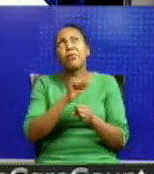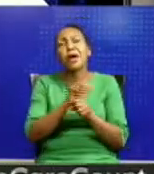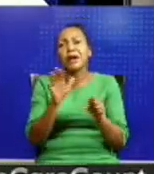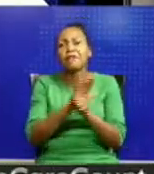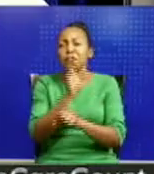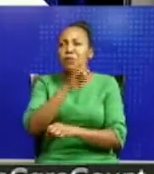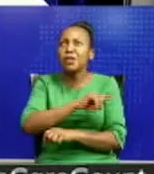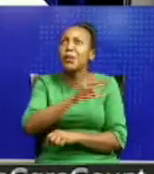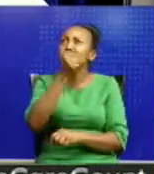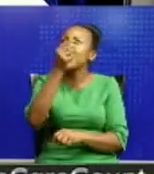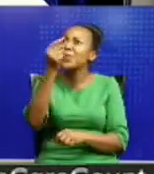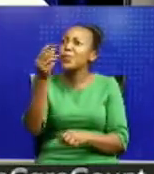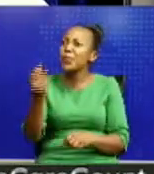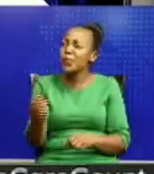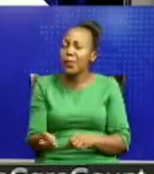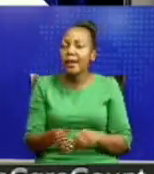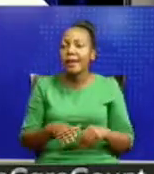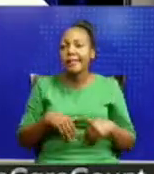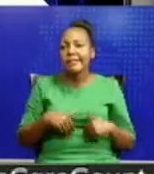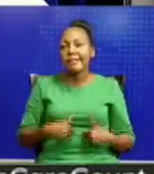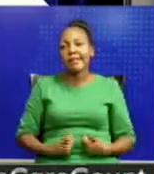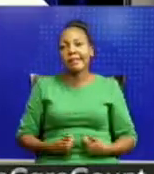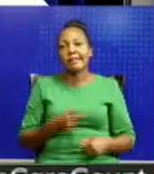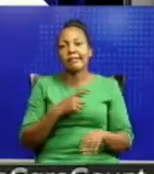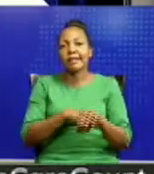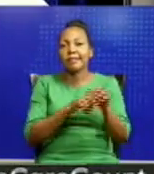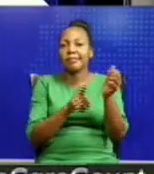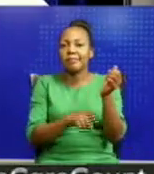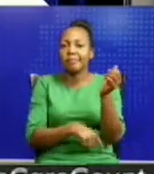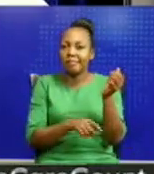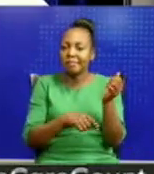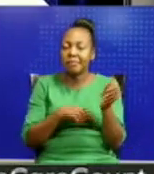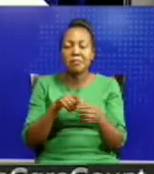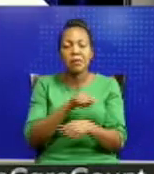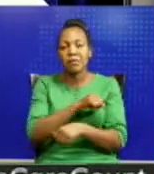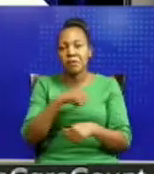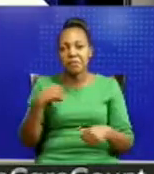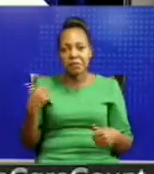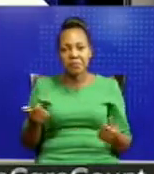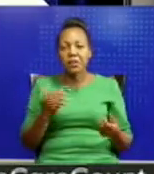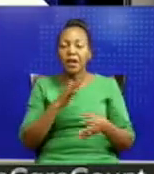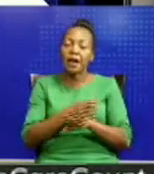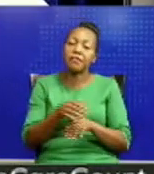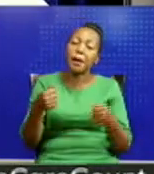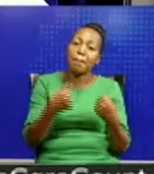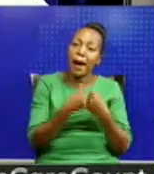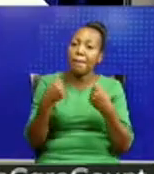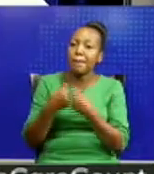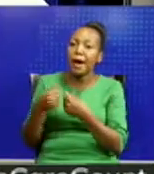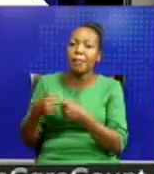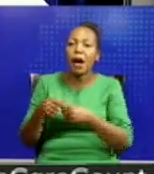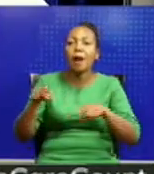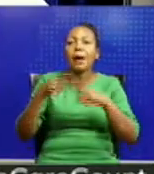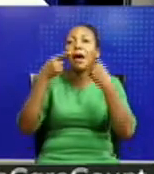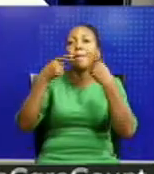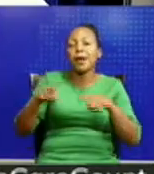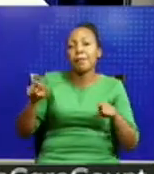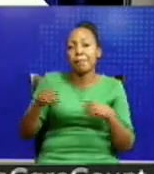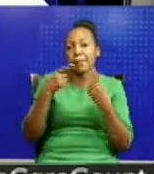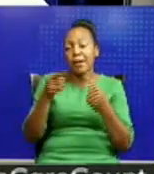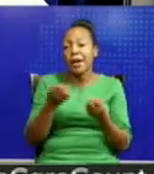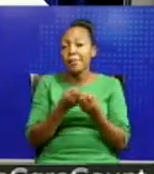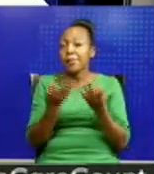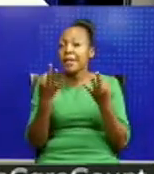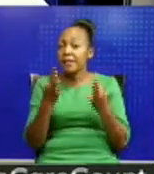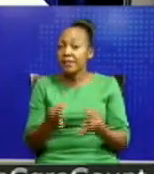in the work from morning to evening, she is tired. So there are a lot of issues that arise if this unpaid